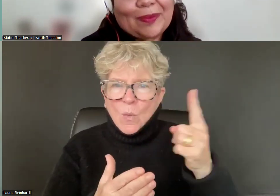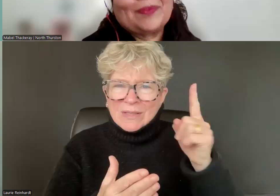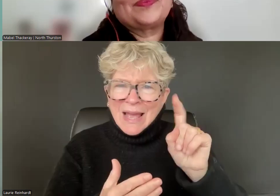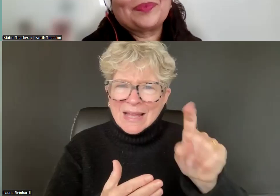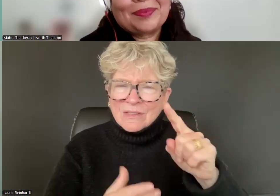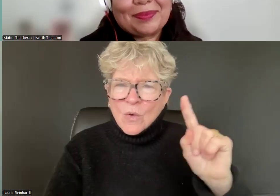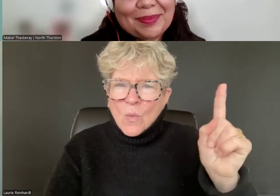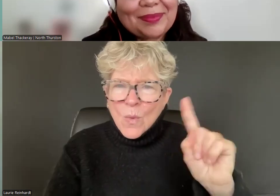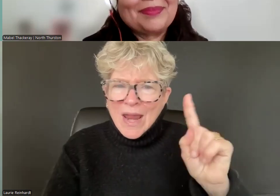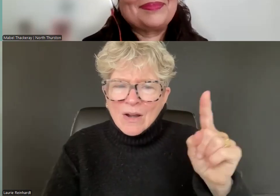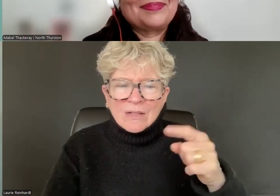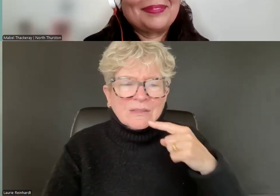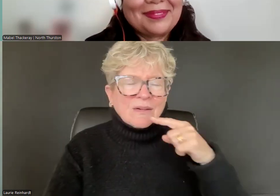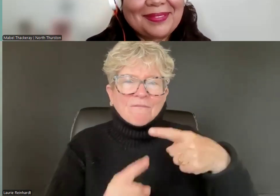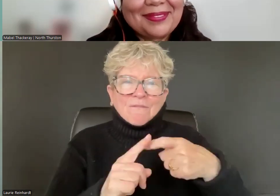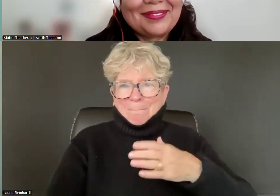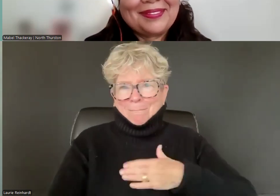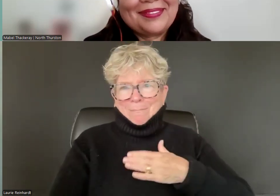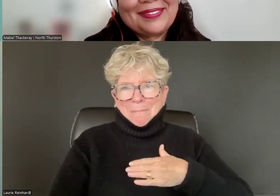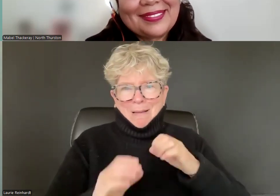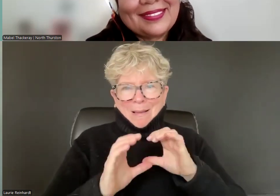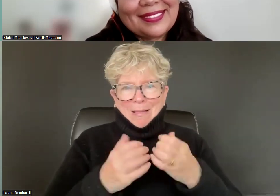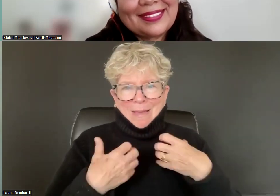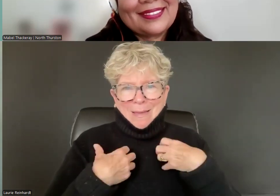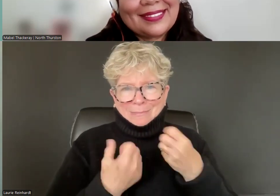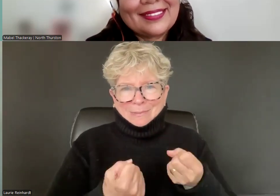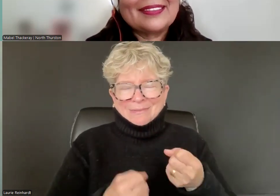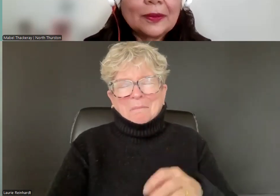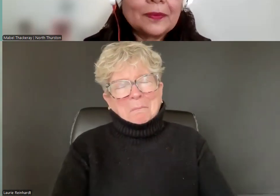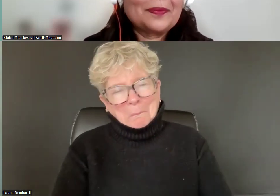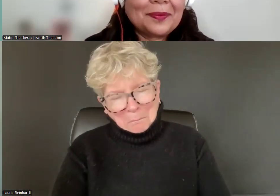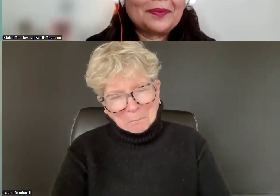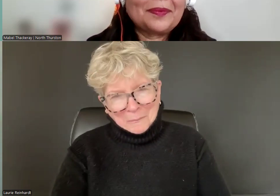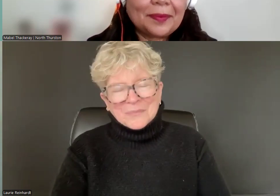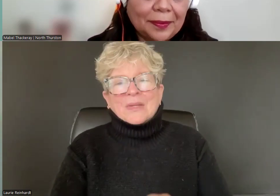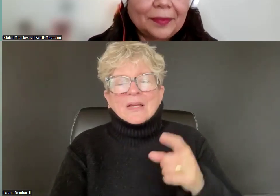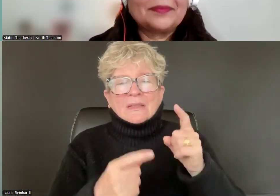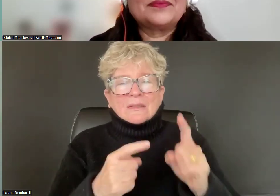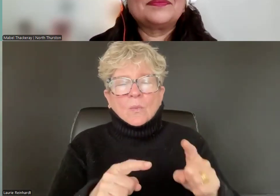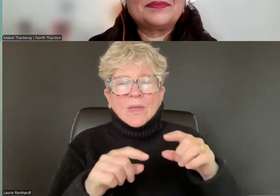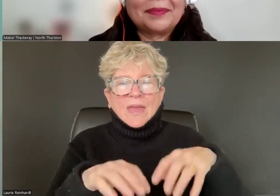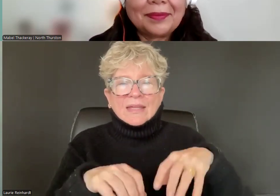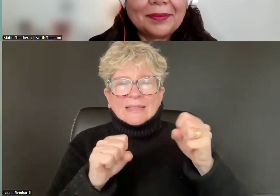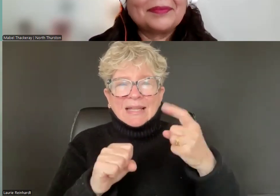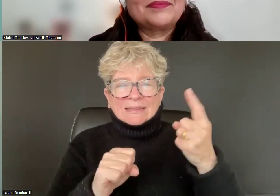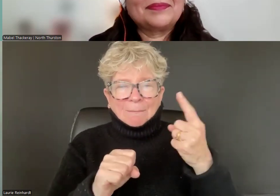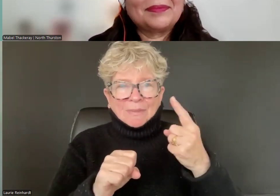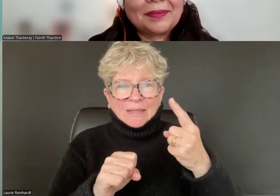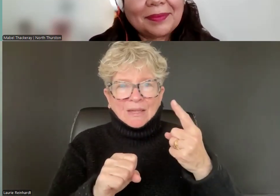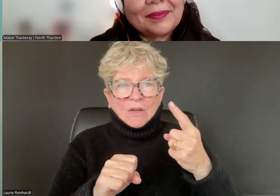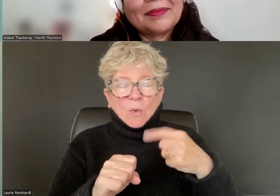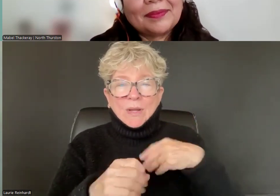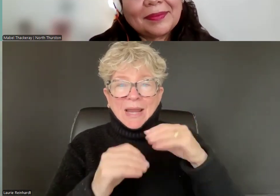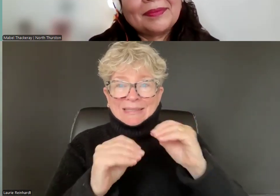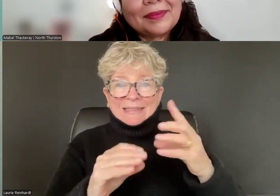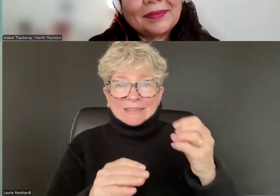from Cruikshank's health class. So I think that anytime they take something out of class, or when I have a